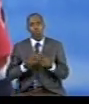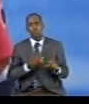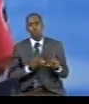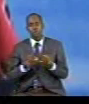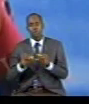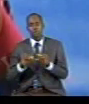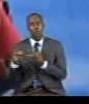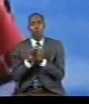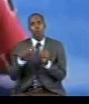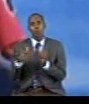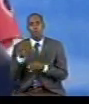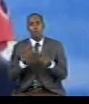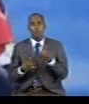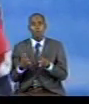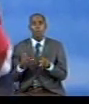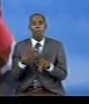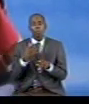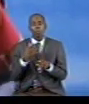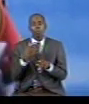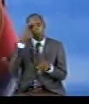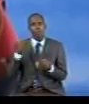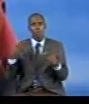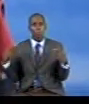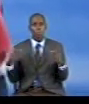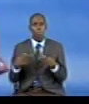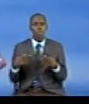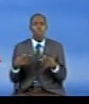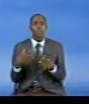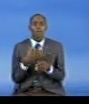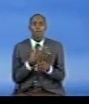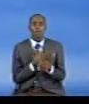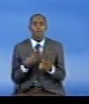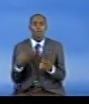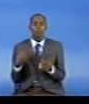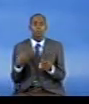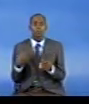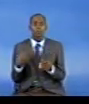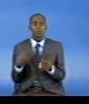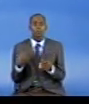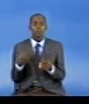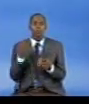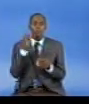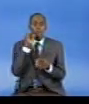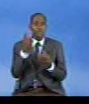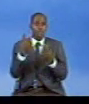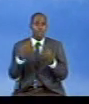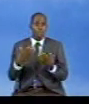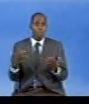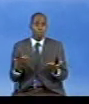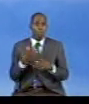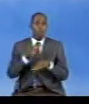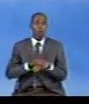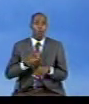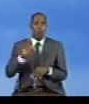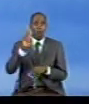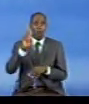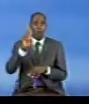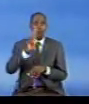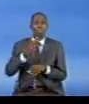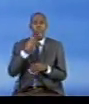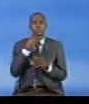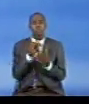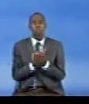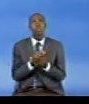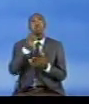but we have not even run up. I went back home. So I came here on Thursday. I said, God, you heal